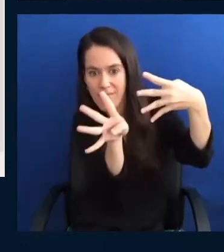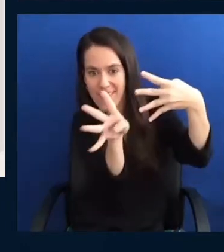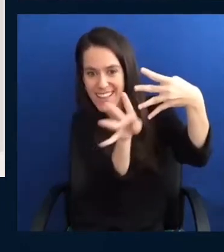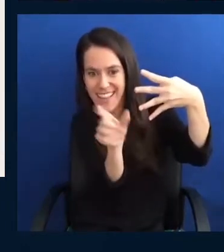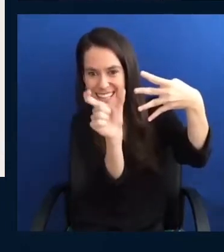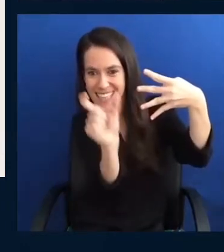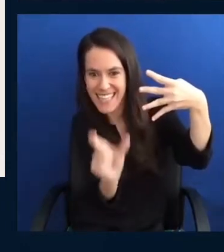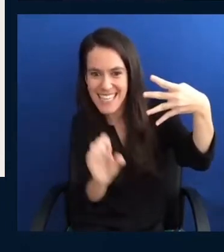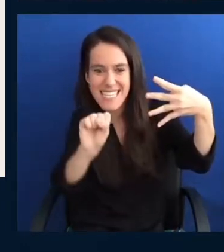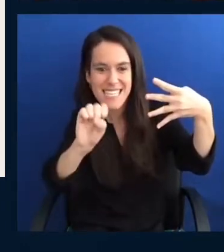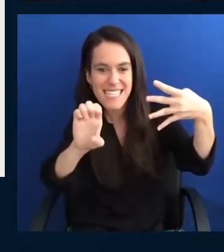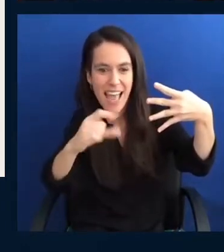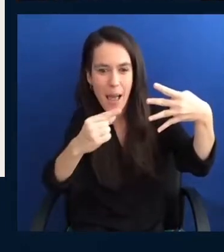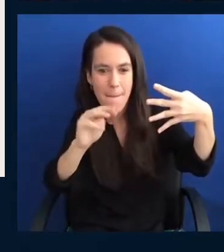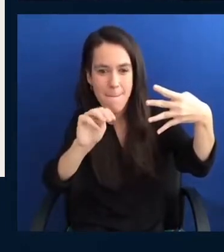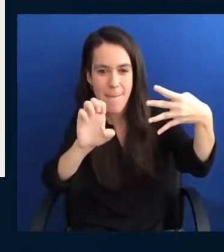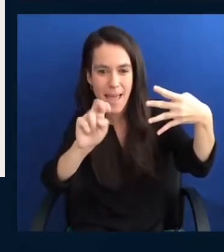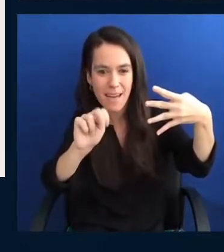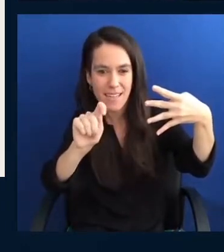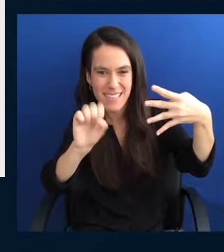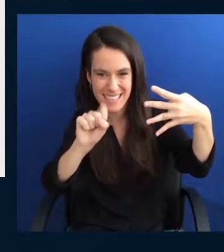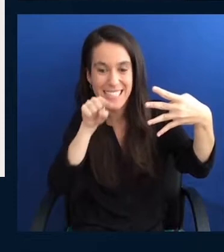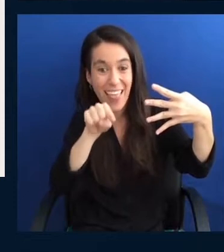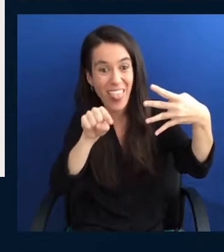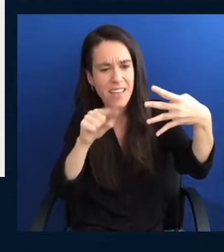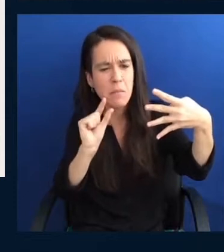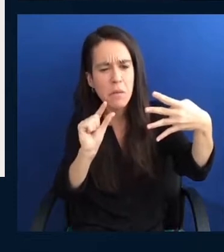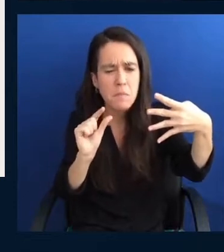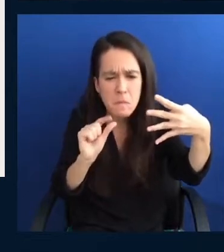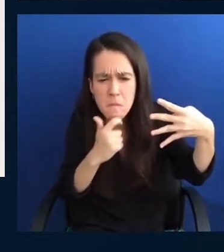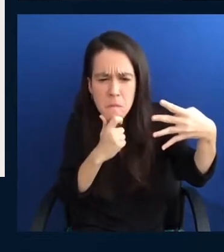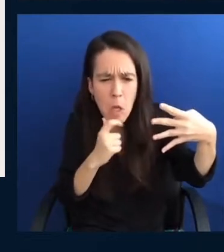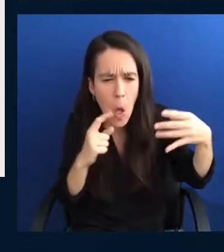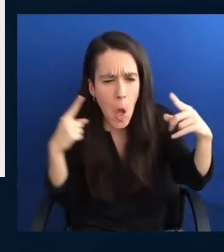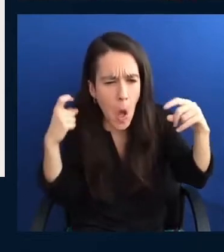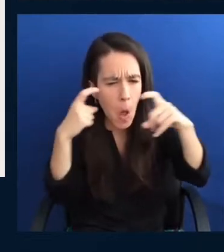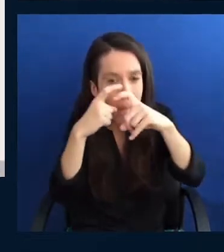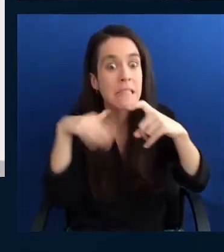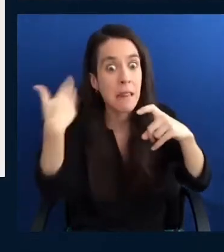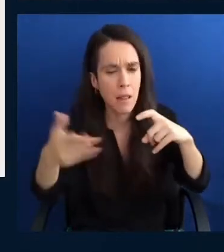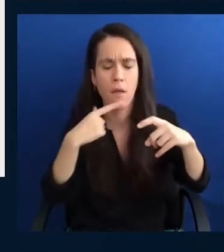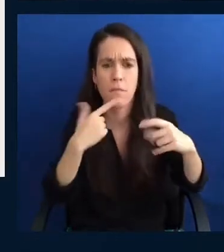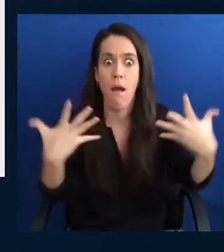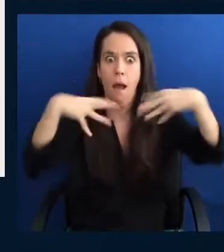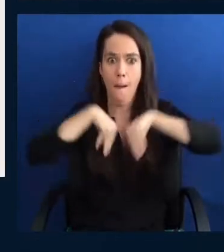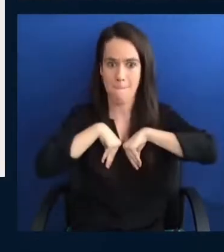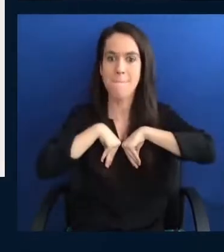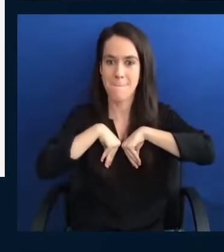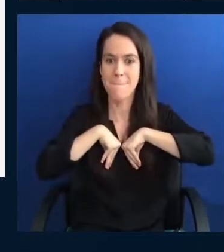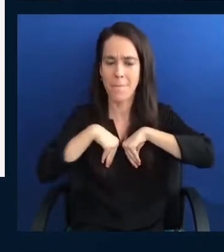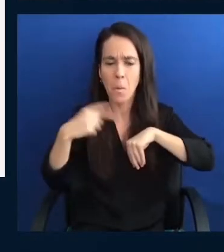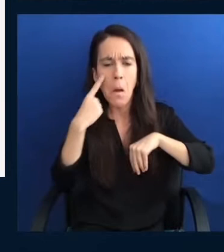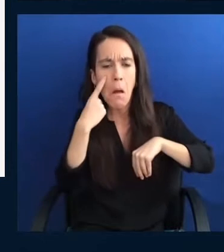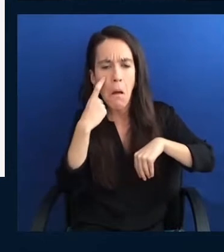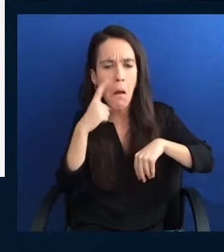Segments is a little bit of a harder feature to grasp at first, but a really great way to think of it or to try it out